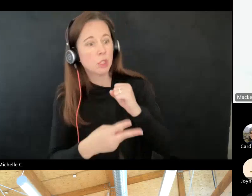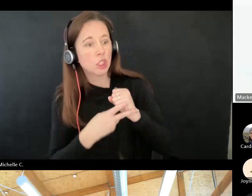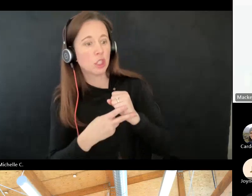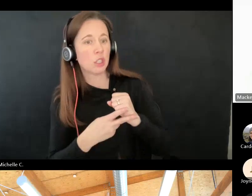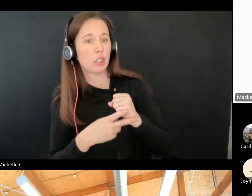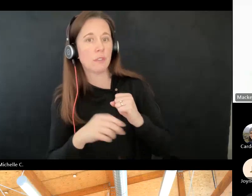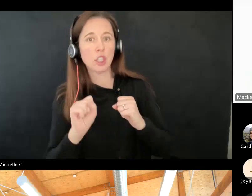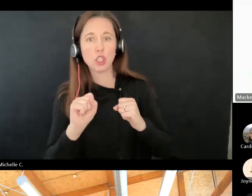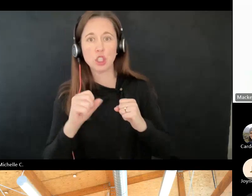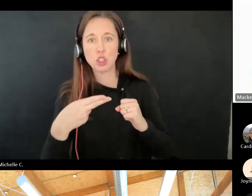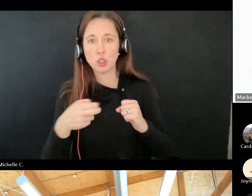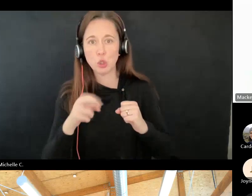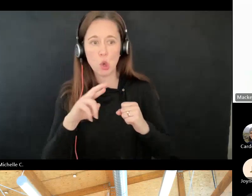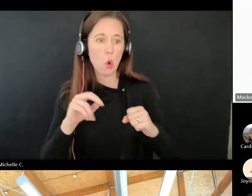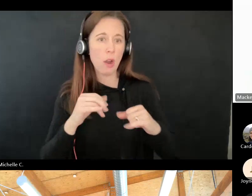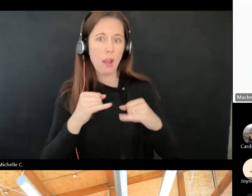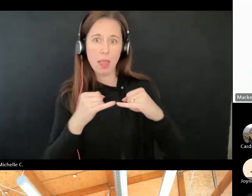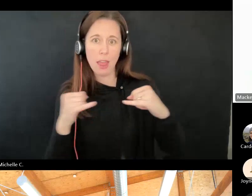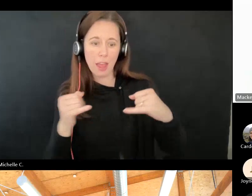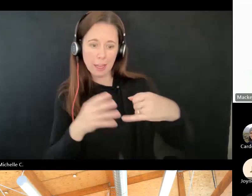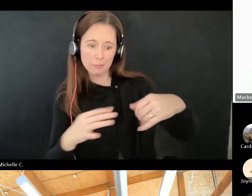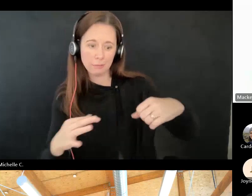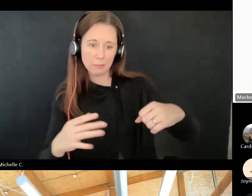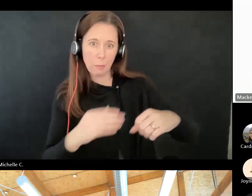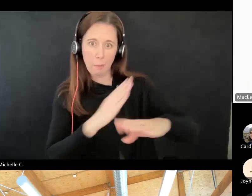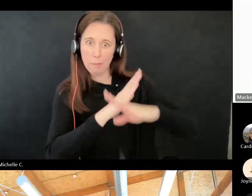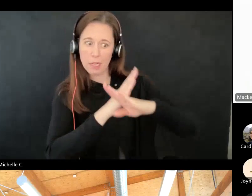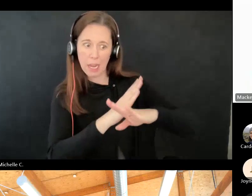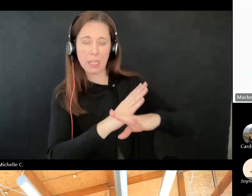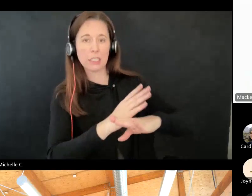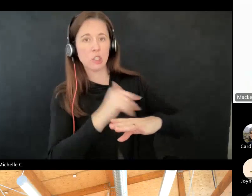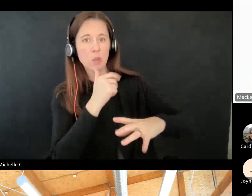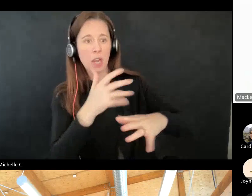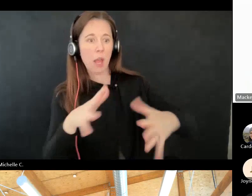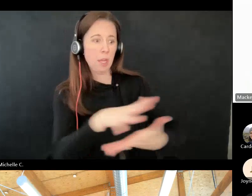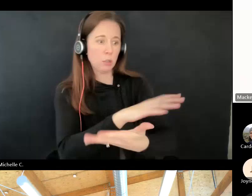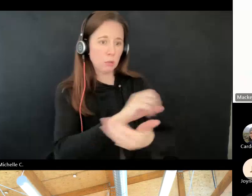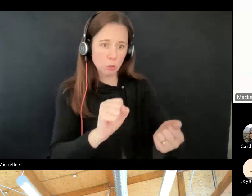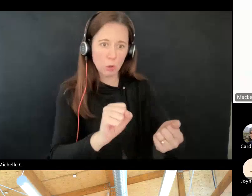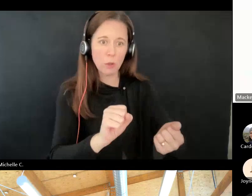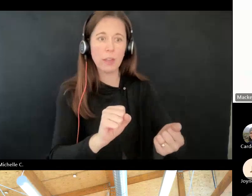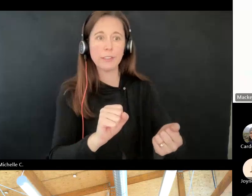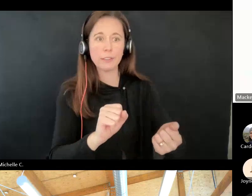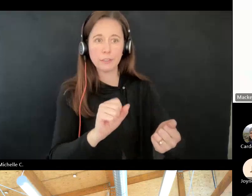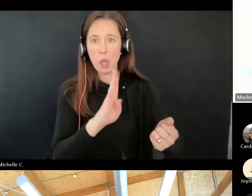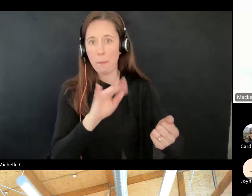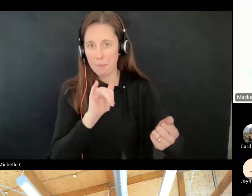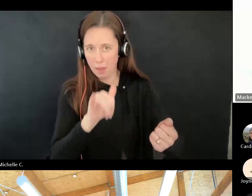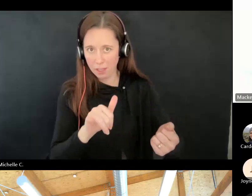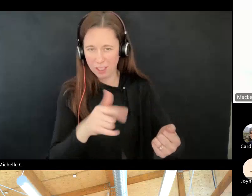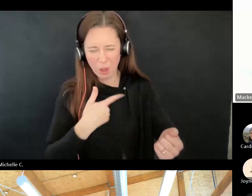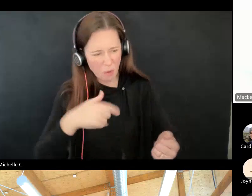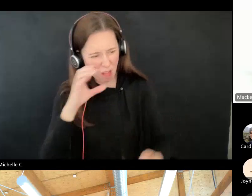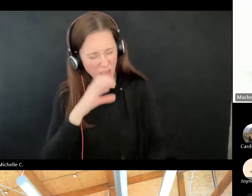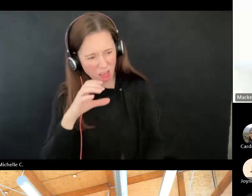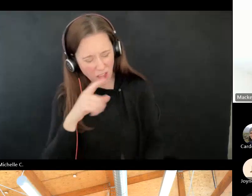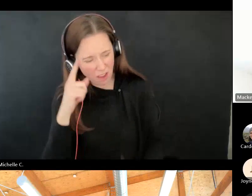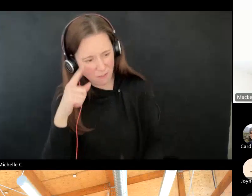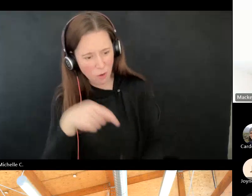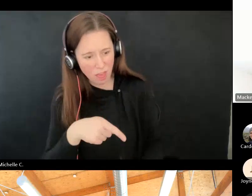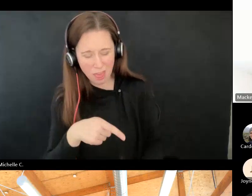in certain parts of the bay as well. So I tried to find it just now when I looked